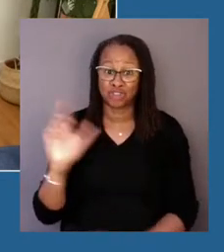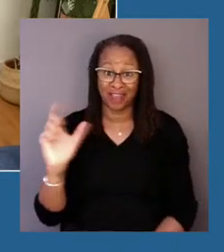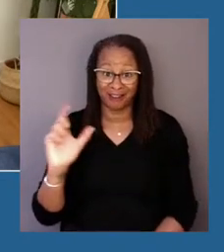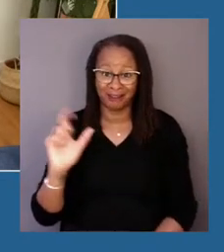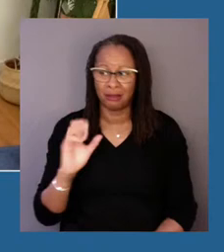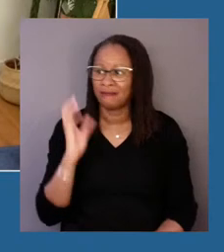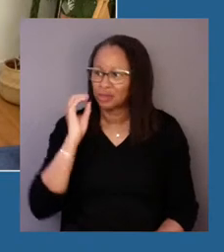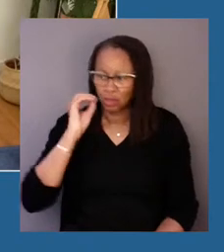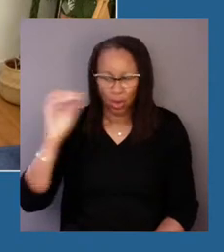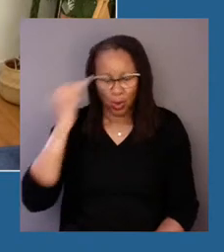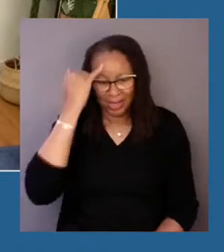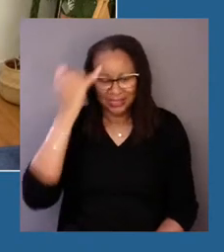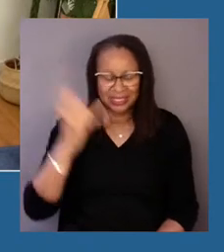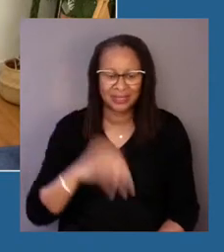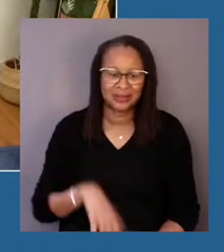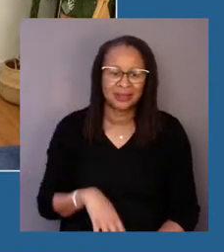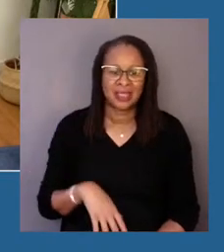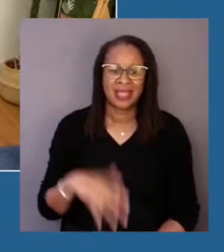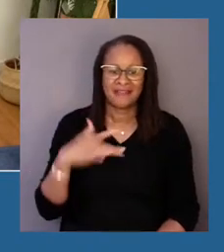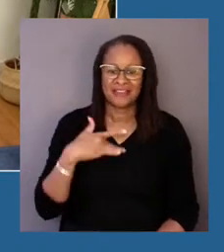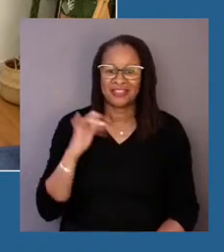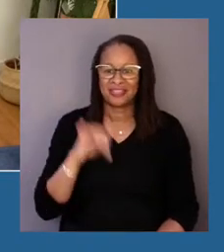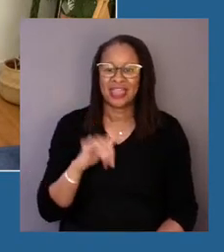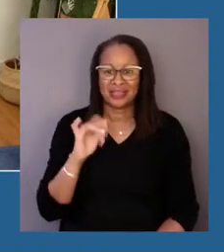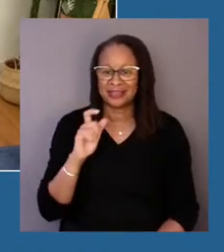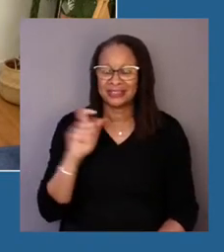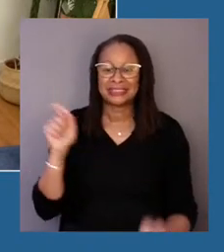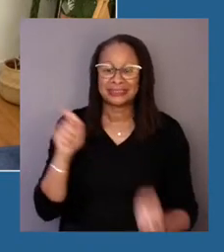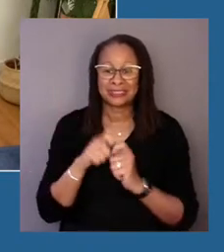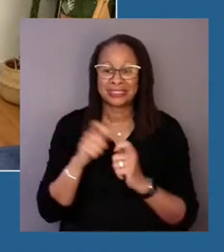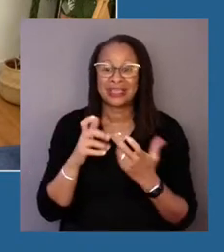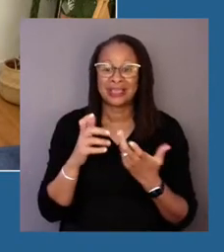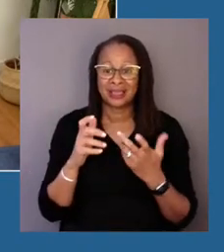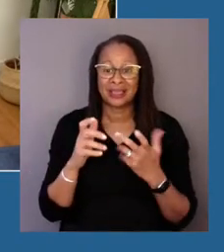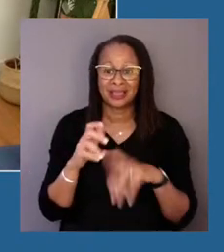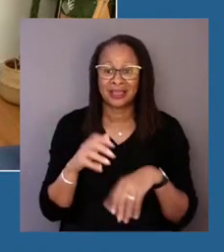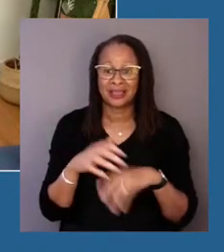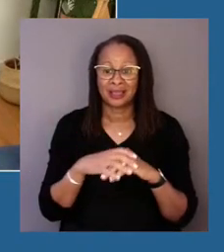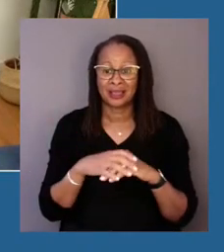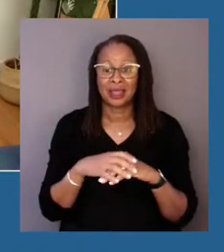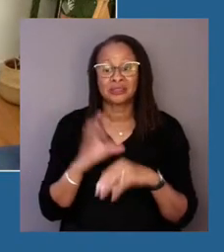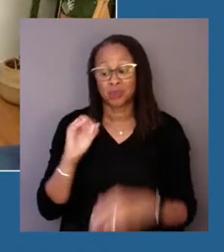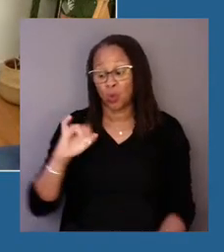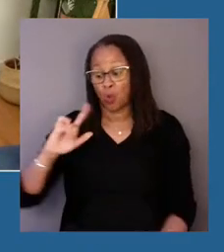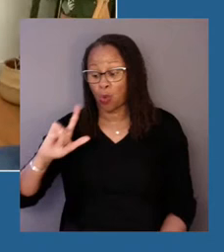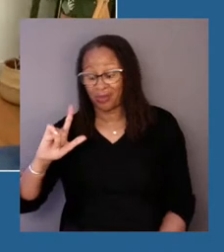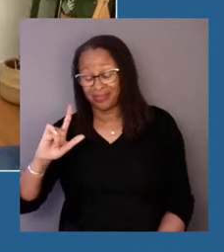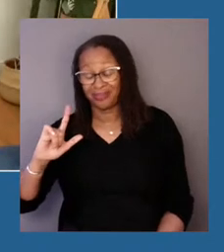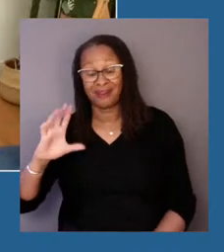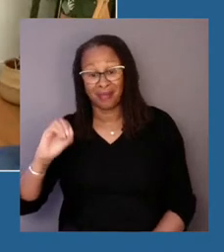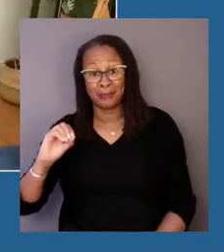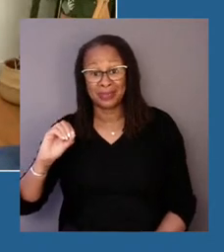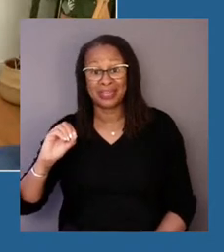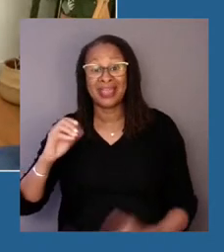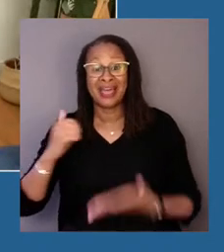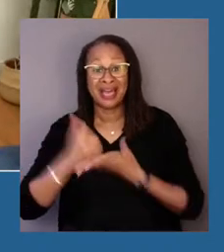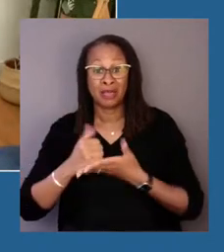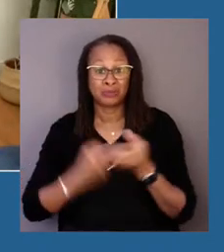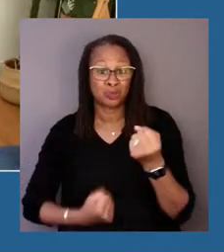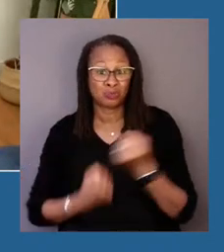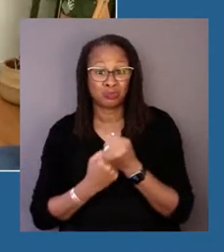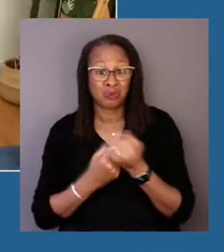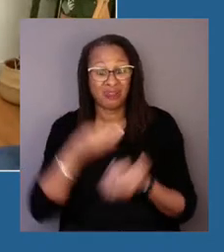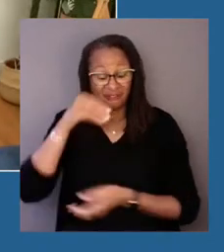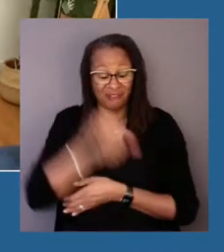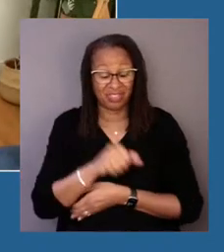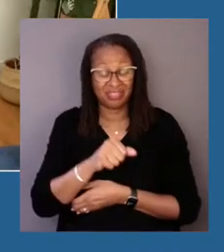idea. And I felt like that was a special I'm convinced problem. That like an oil company actually helped fund the creation of the Discovery Channel. Because when you think about it, you're like, whoa, like